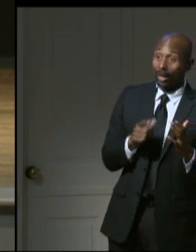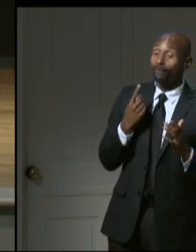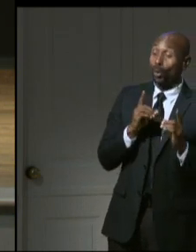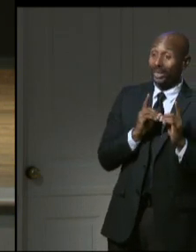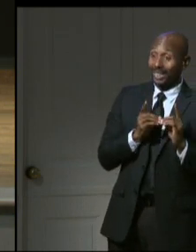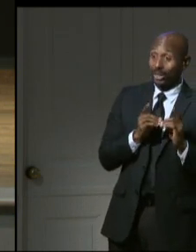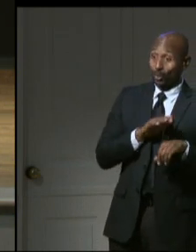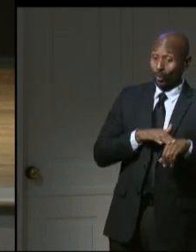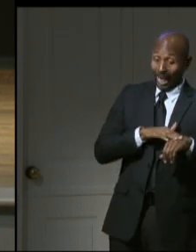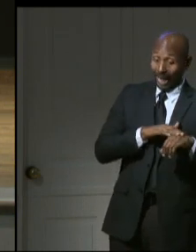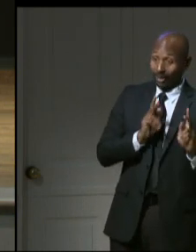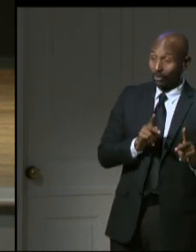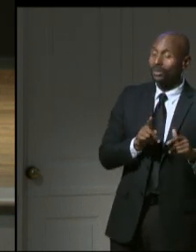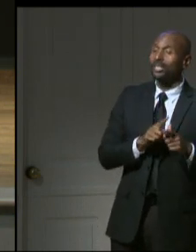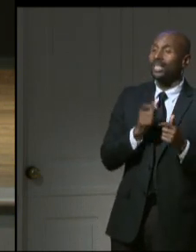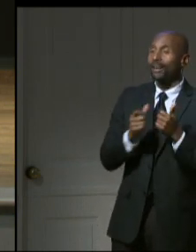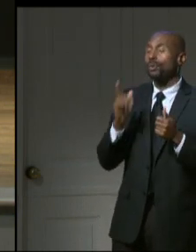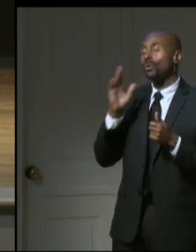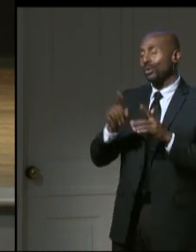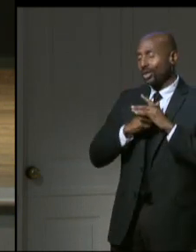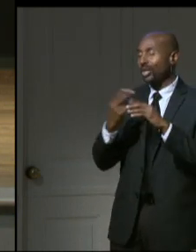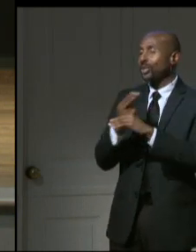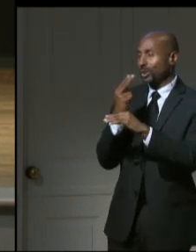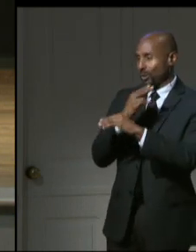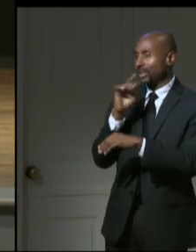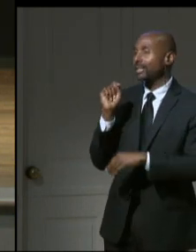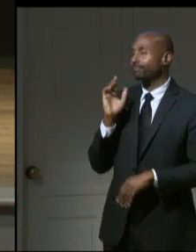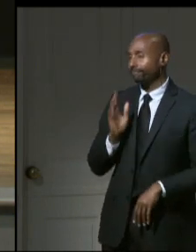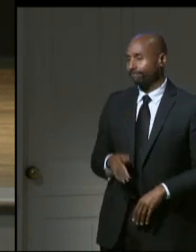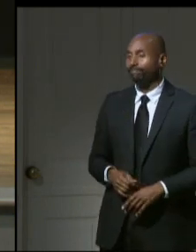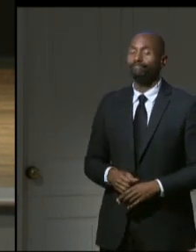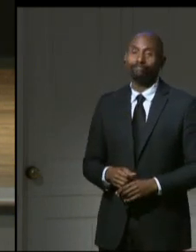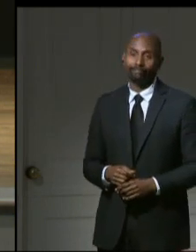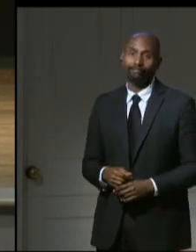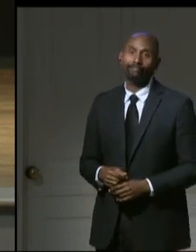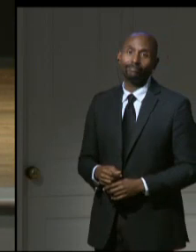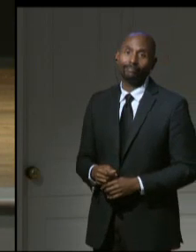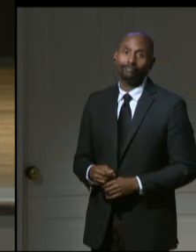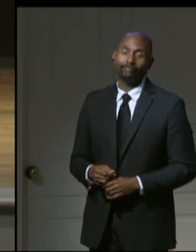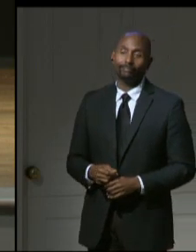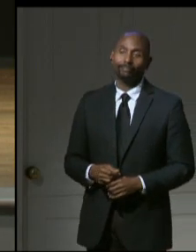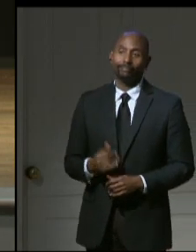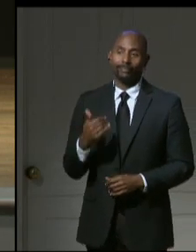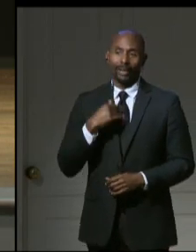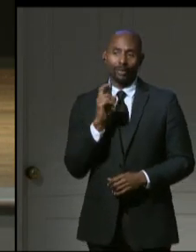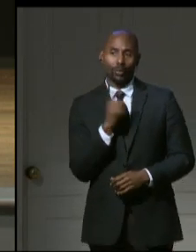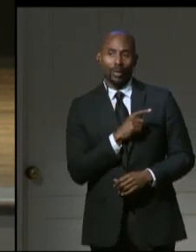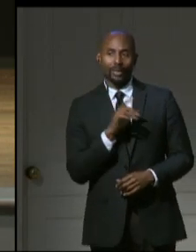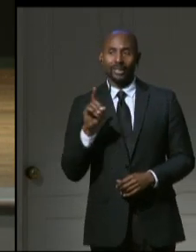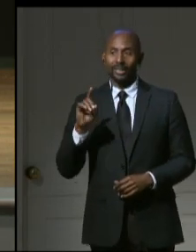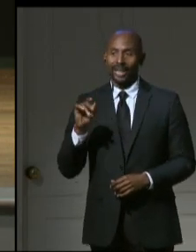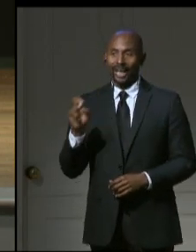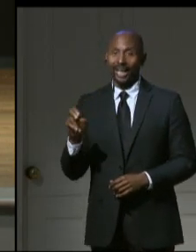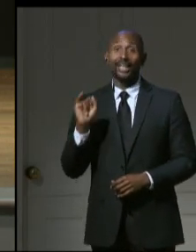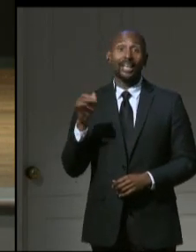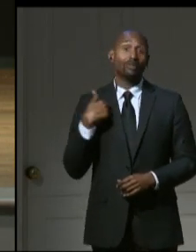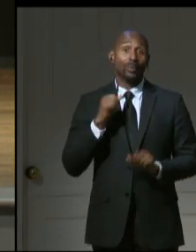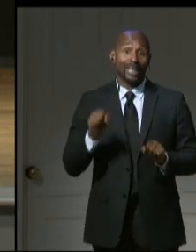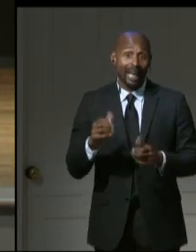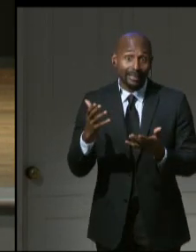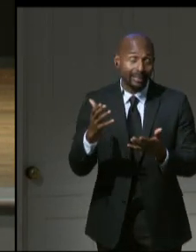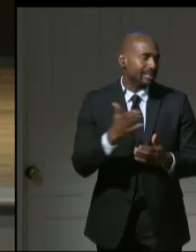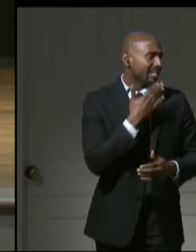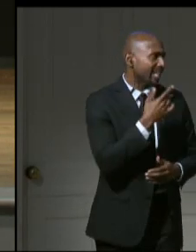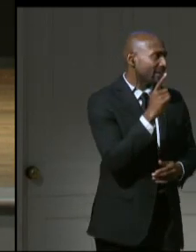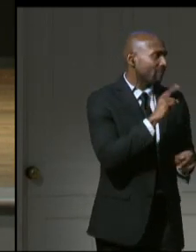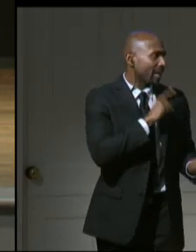everyone will start to use it. I have a question, Diane, if we can. First of all, thank you all